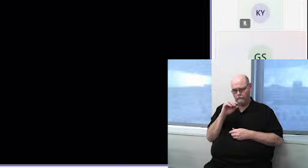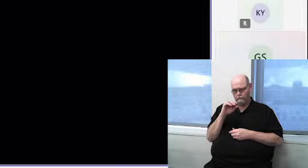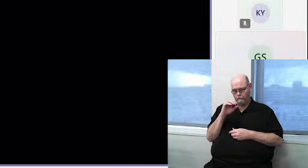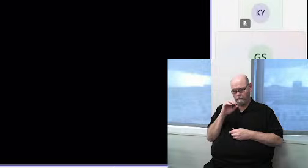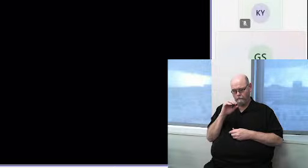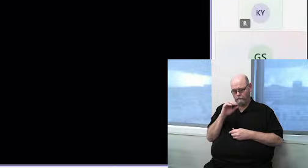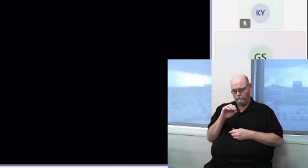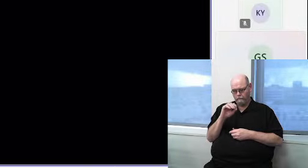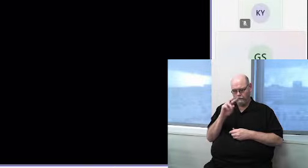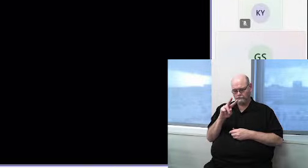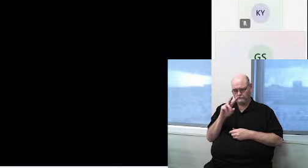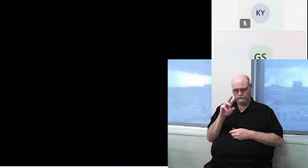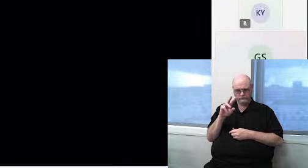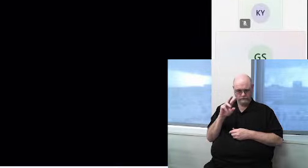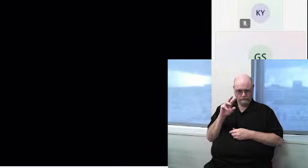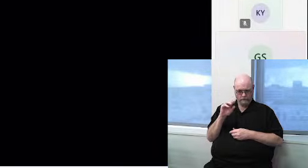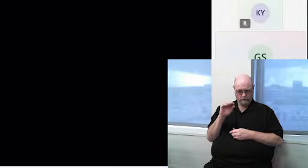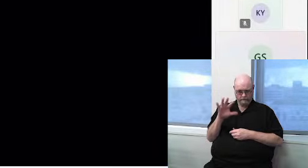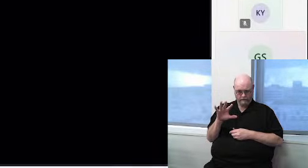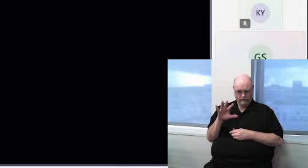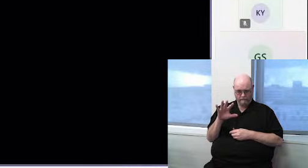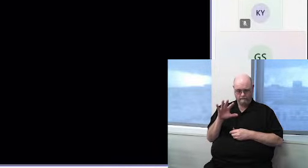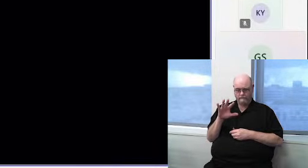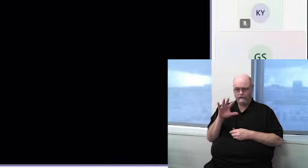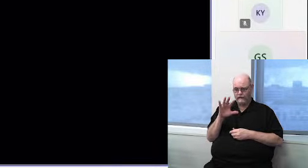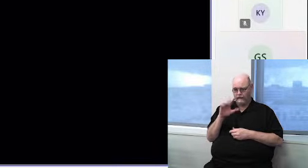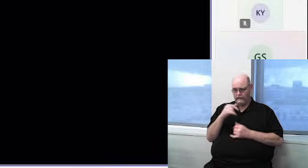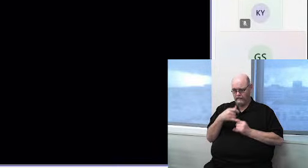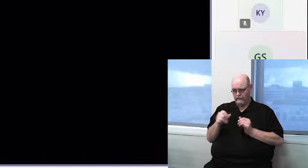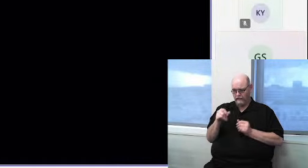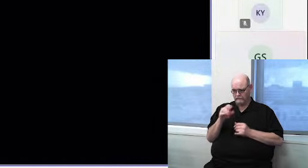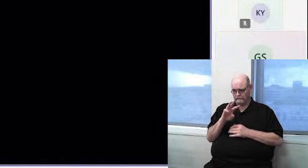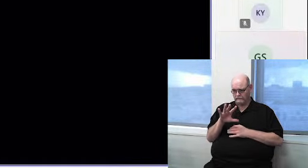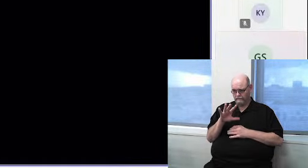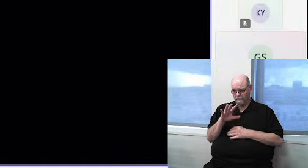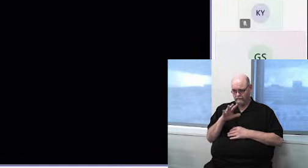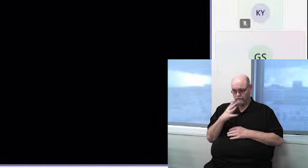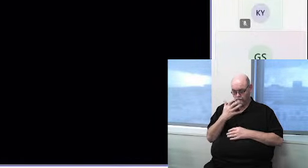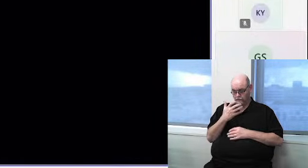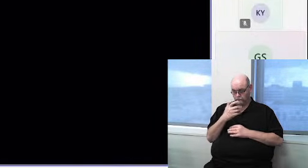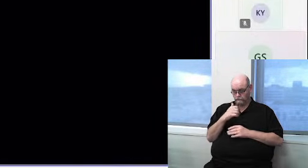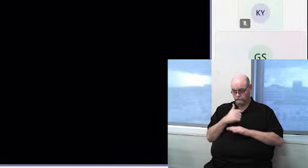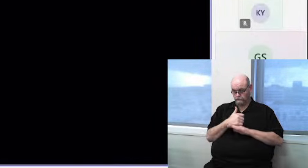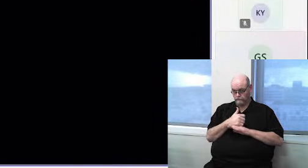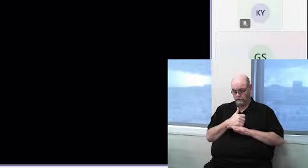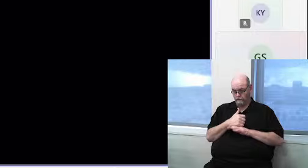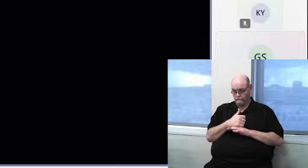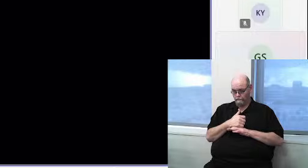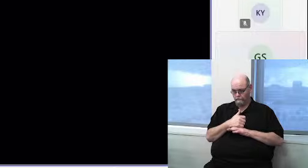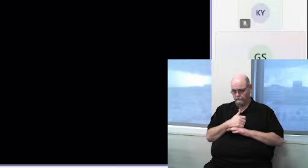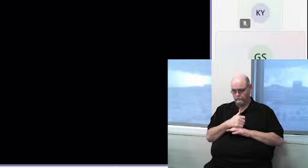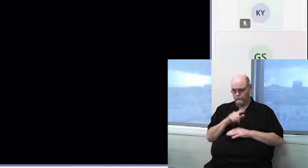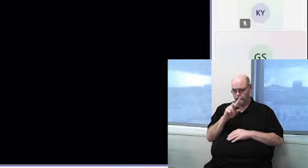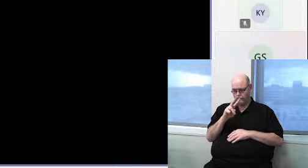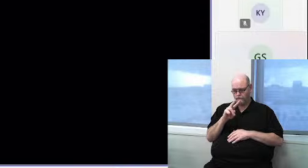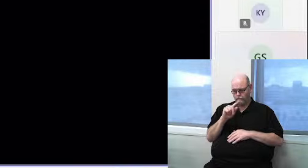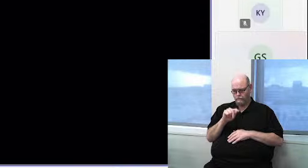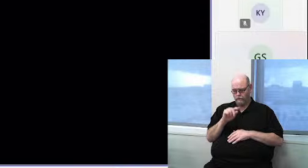2.05. When we were talking at line 55. Do you need to have? Would you Yeah, like to have please. it up? Yes.